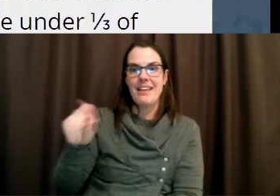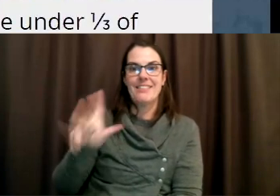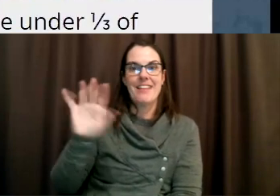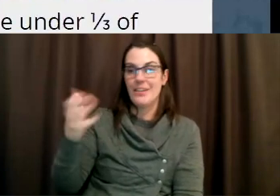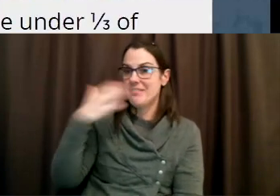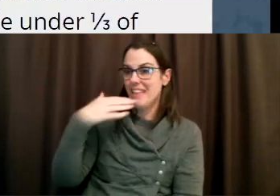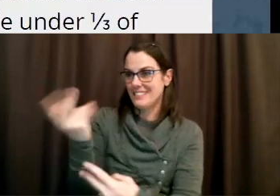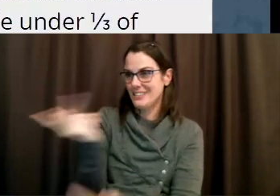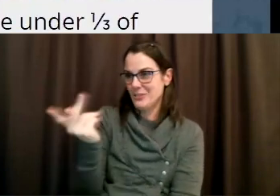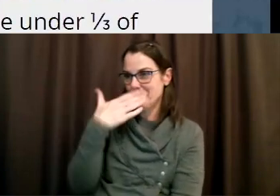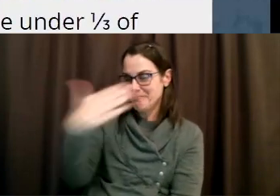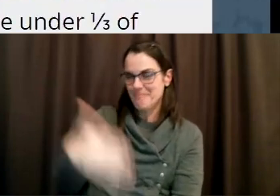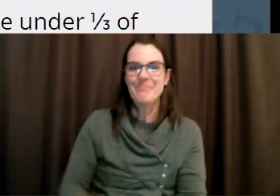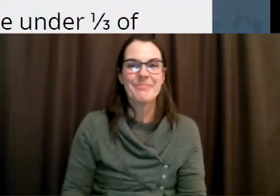two.